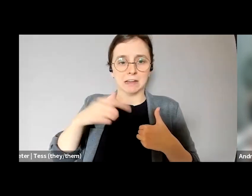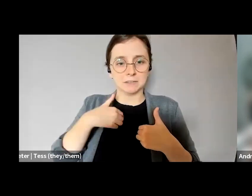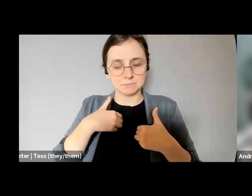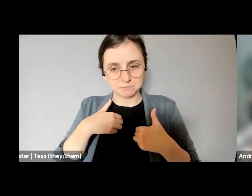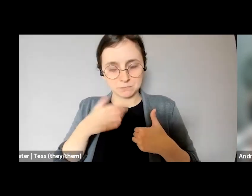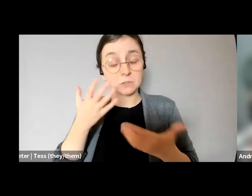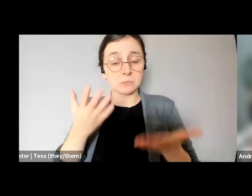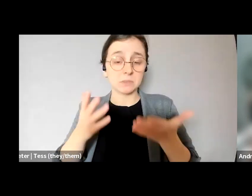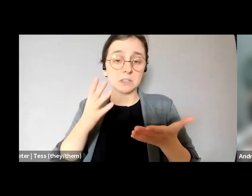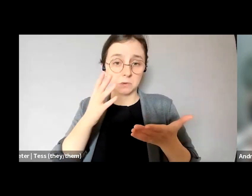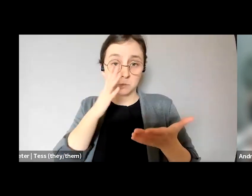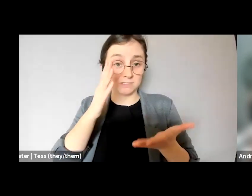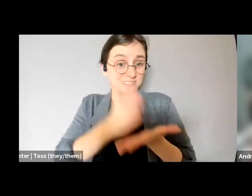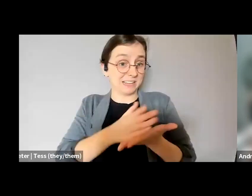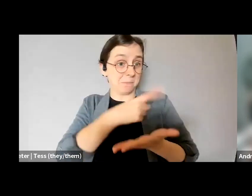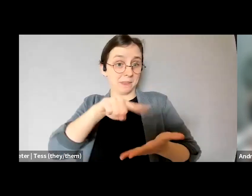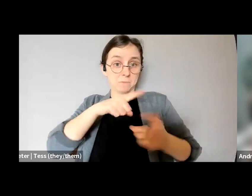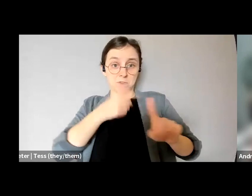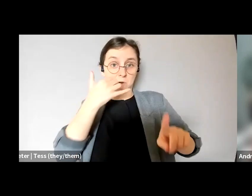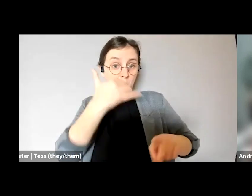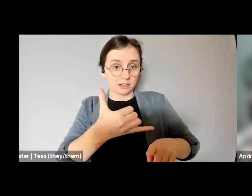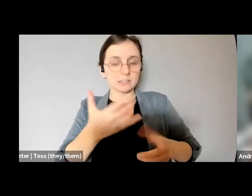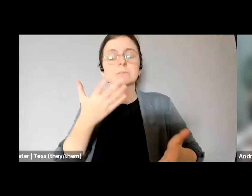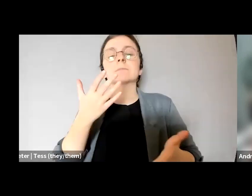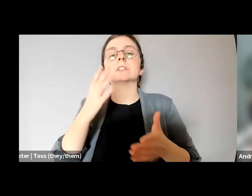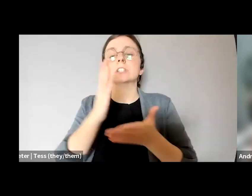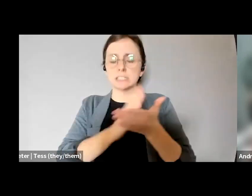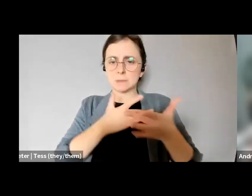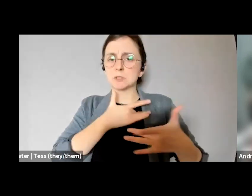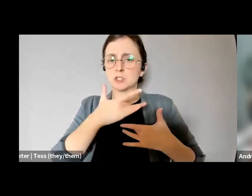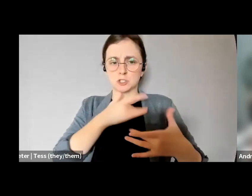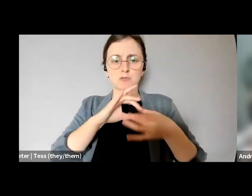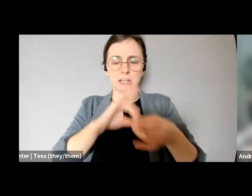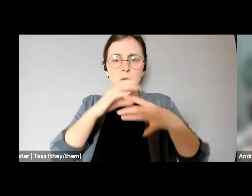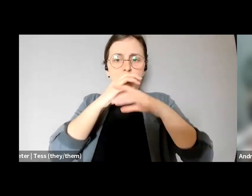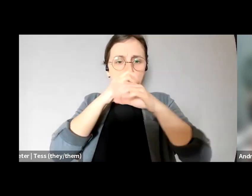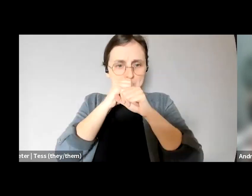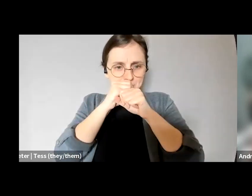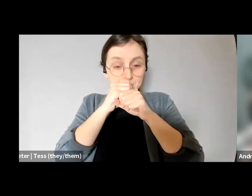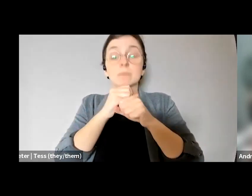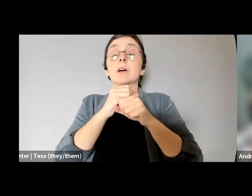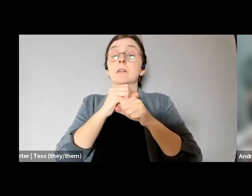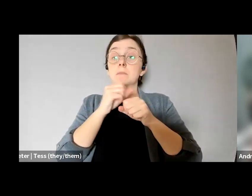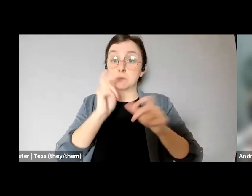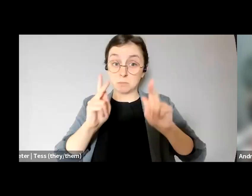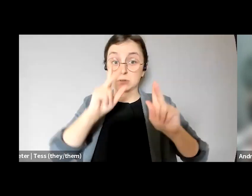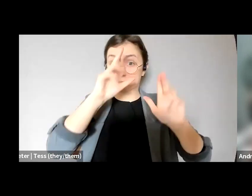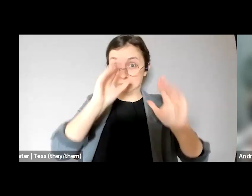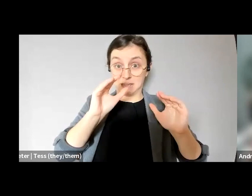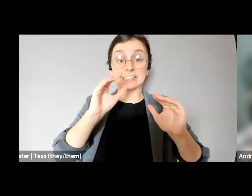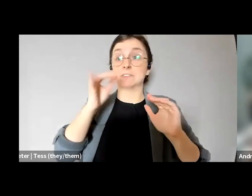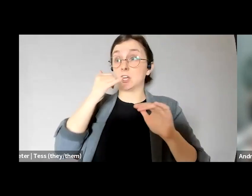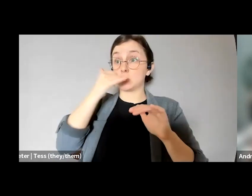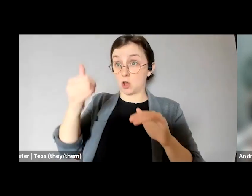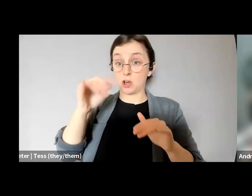be concerns about anonymity and confidentiality. I think some individuals expect that if they call 988, that the